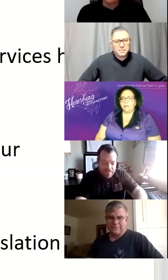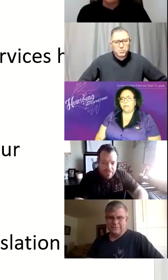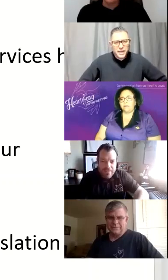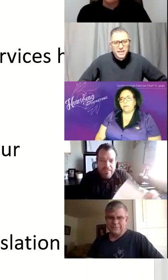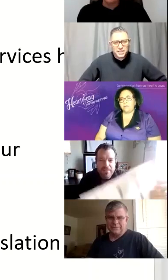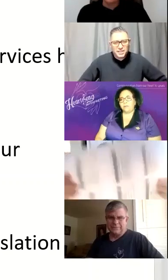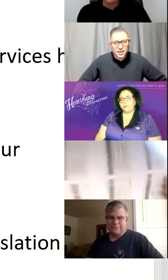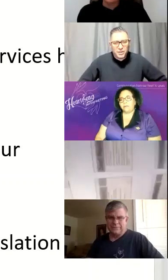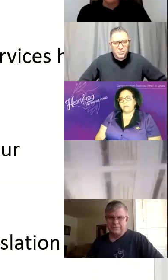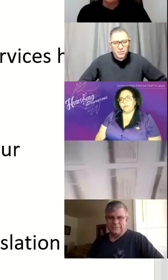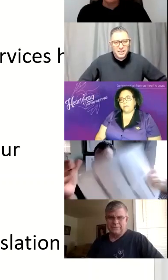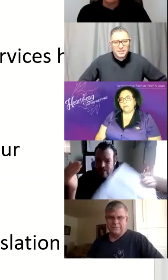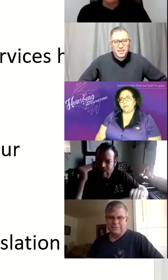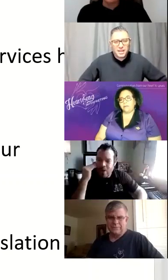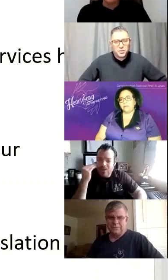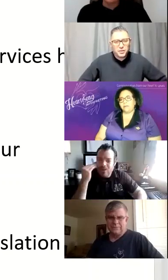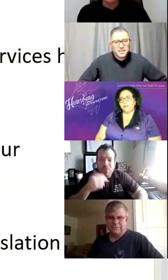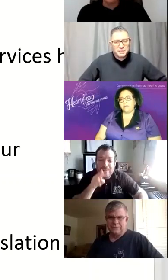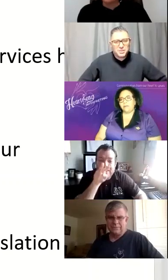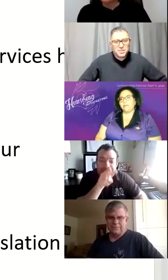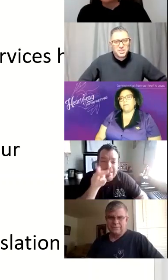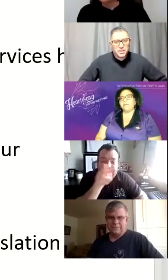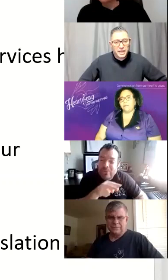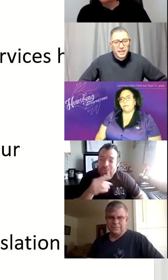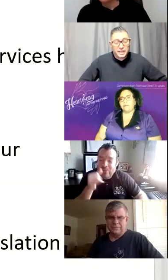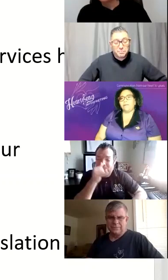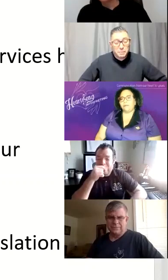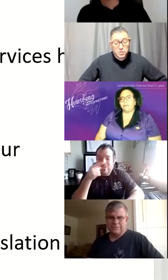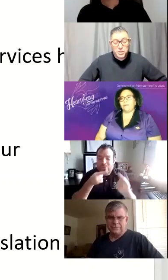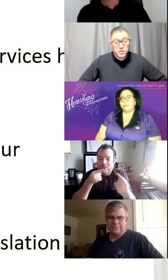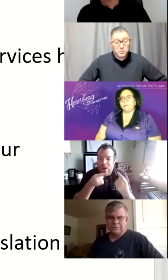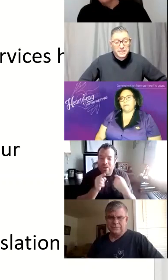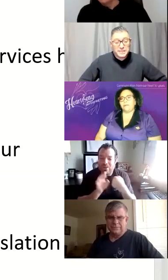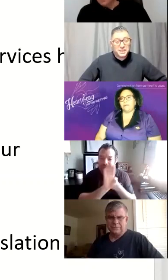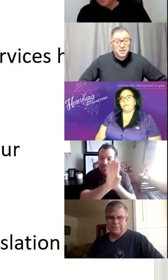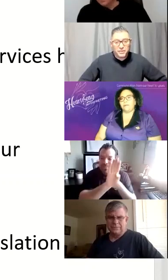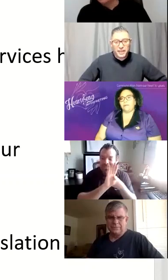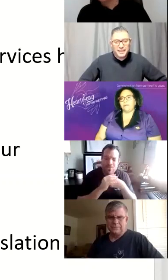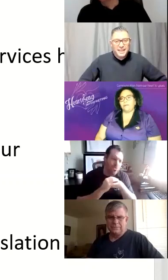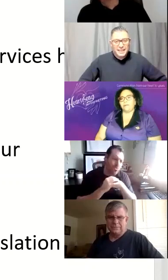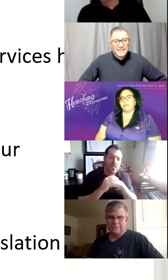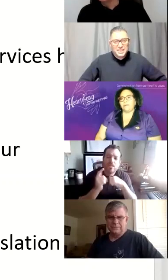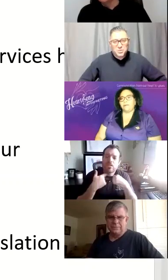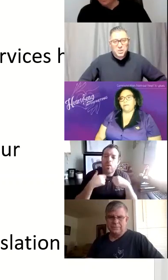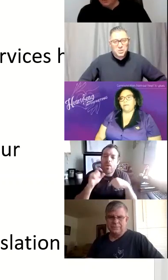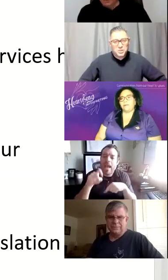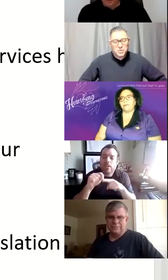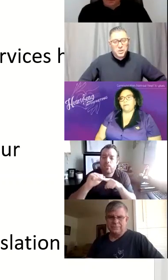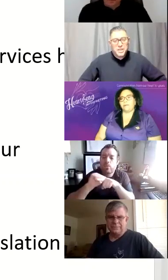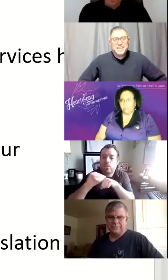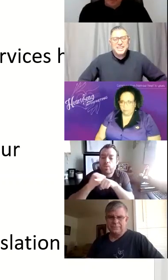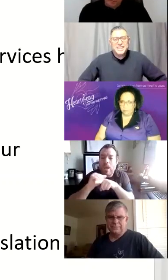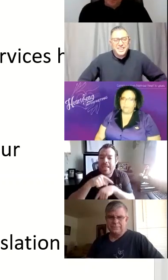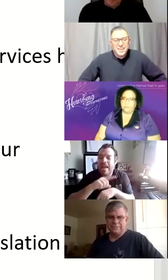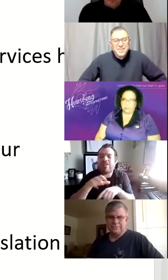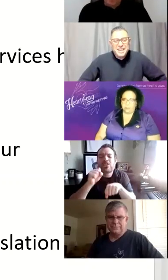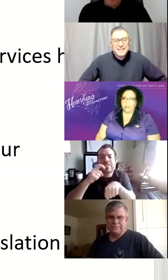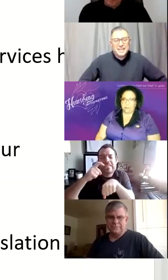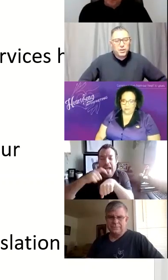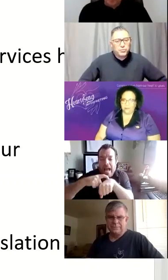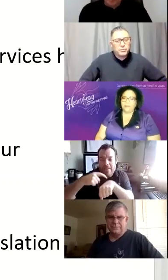that separation, you know, they're kind of doing this up to the screen, and people are trying to read stuff, and that's a struggle too. You